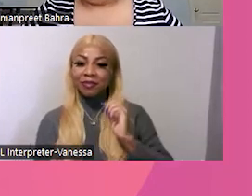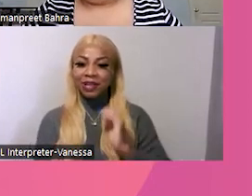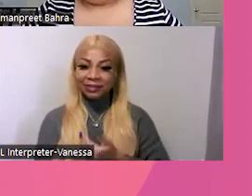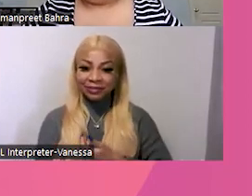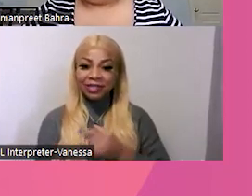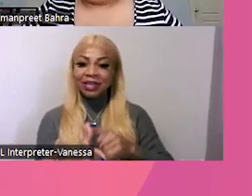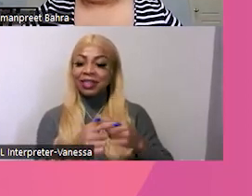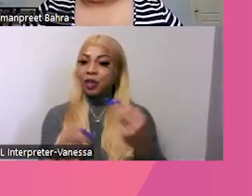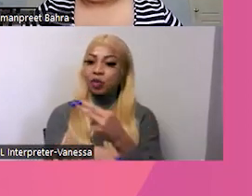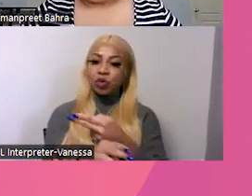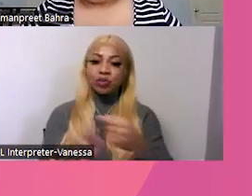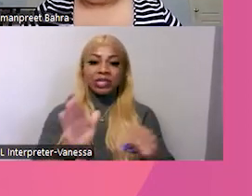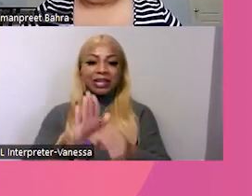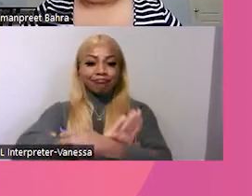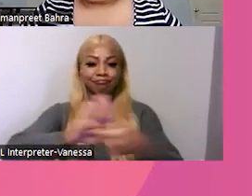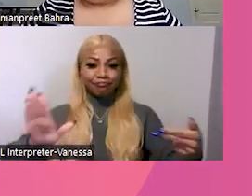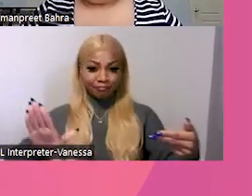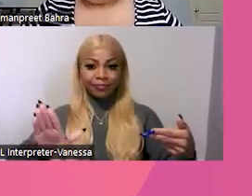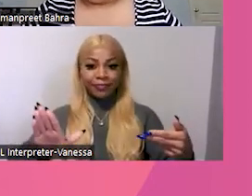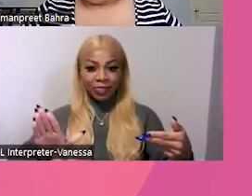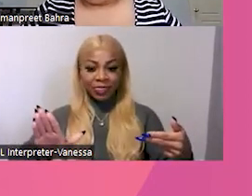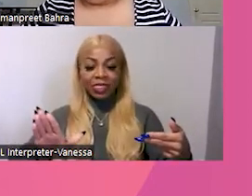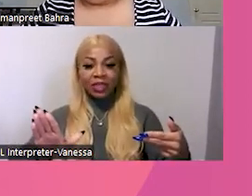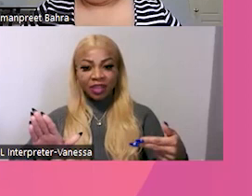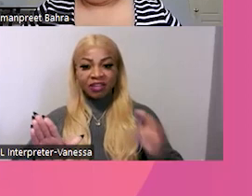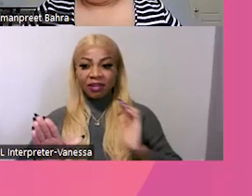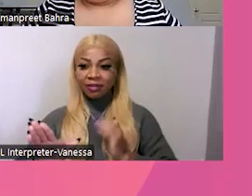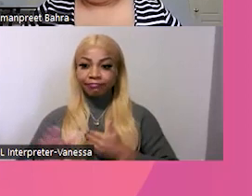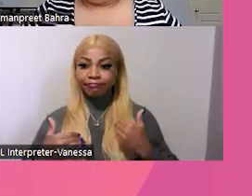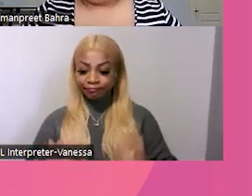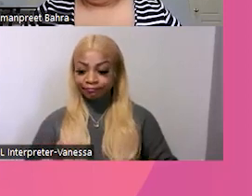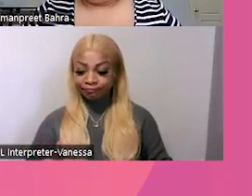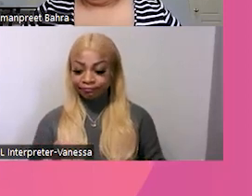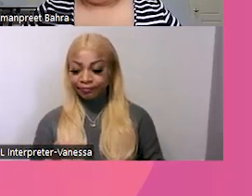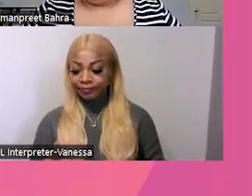to stigmatize and stereotype our bodies.